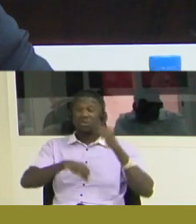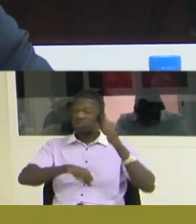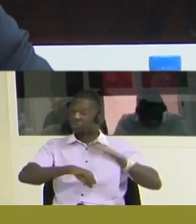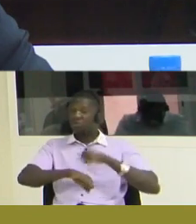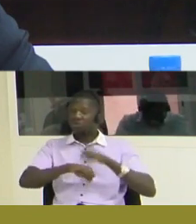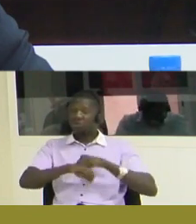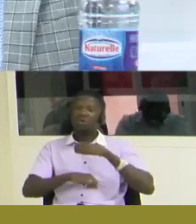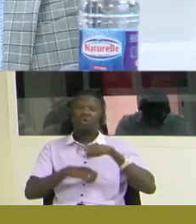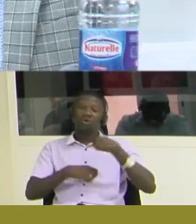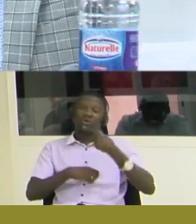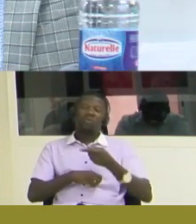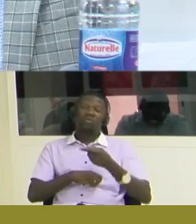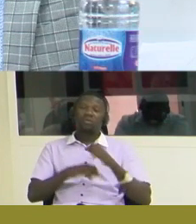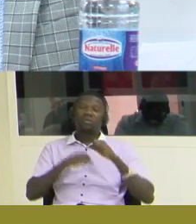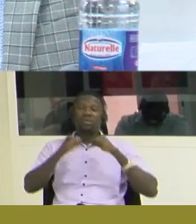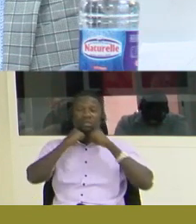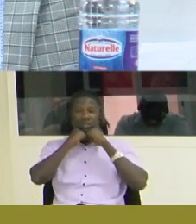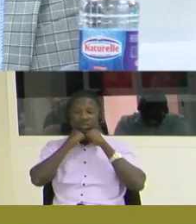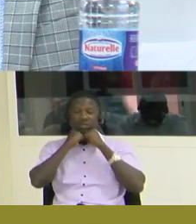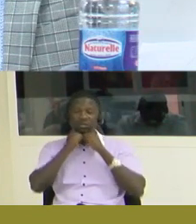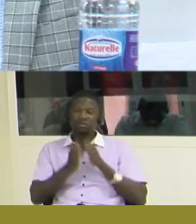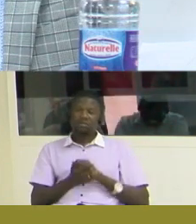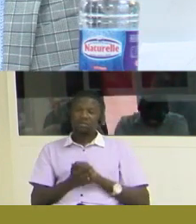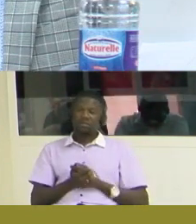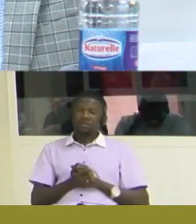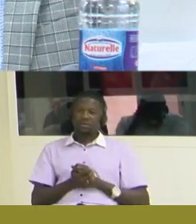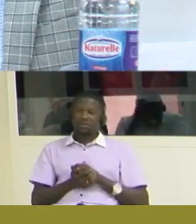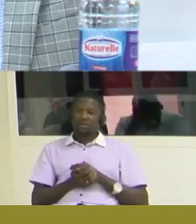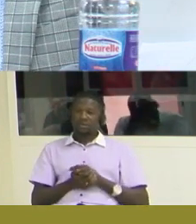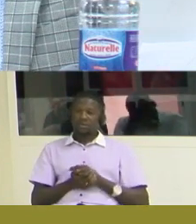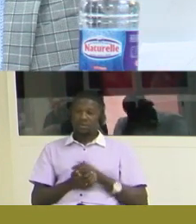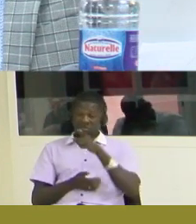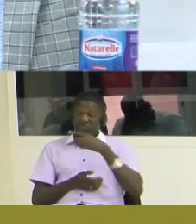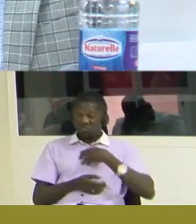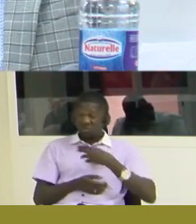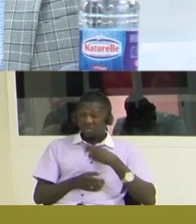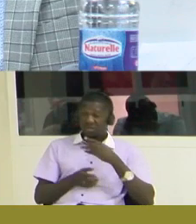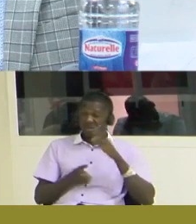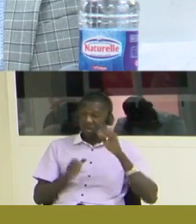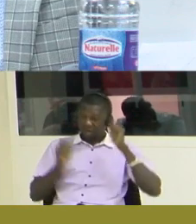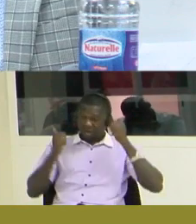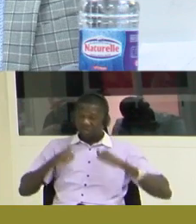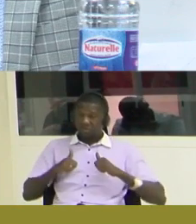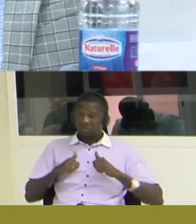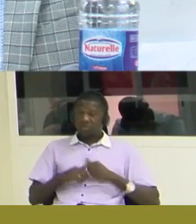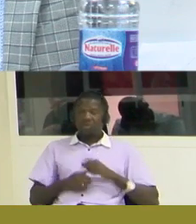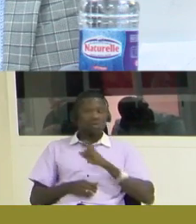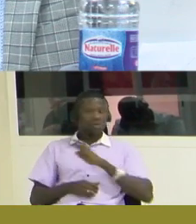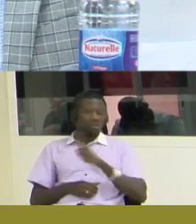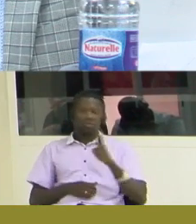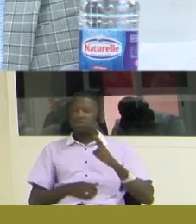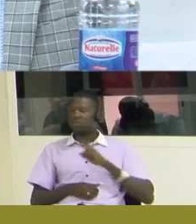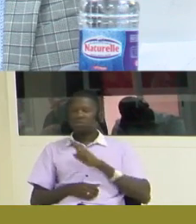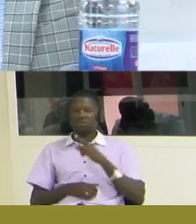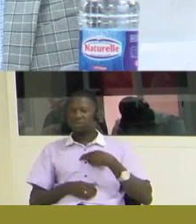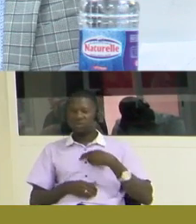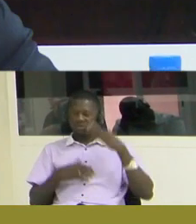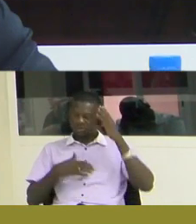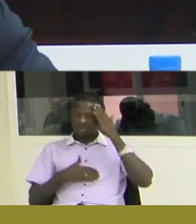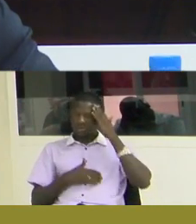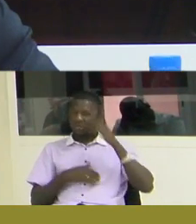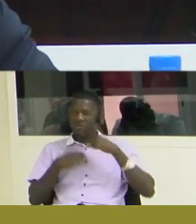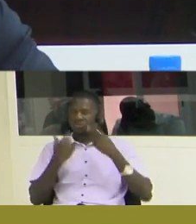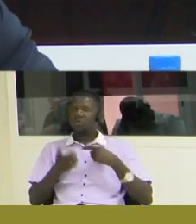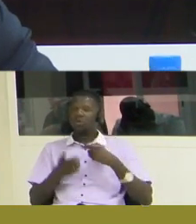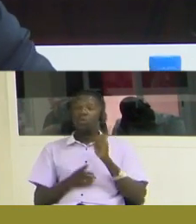did you expect it no I didn't expect him to be tortured what I did expect